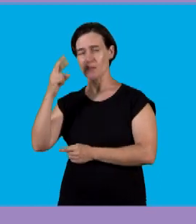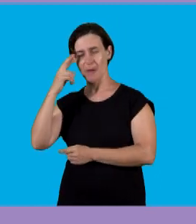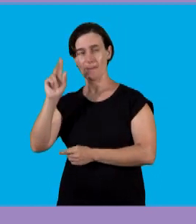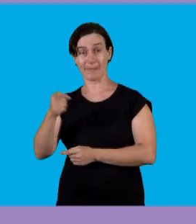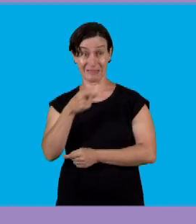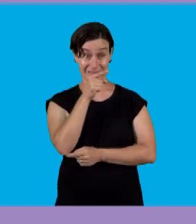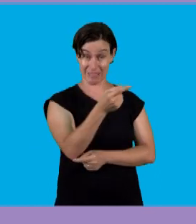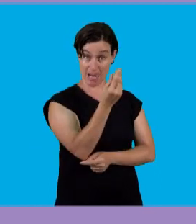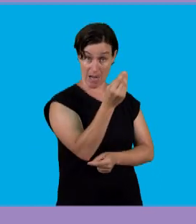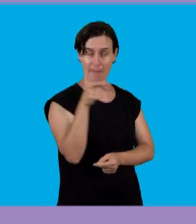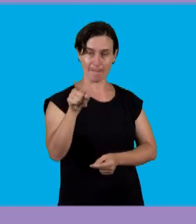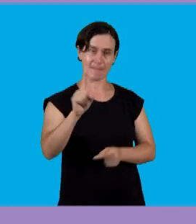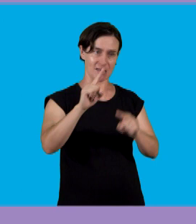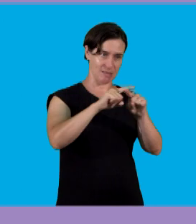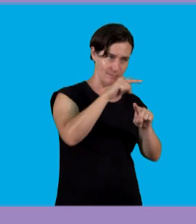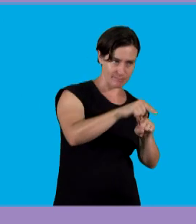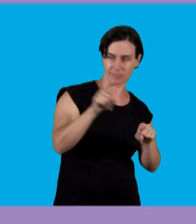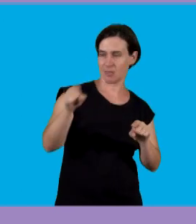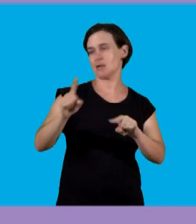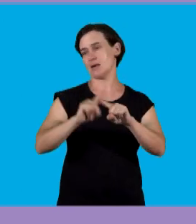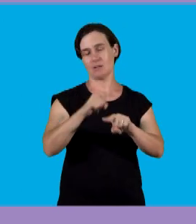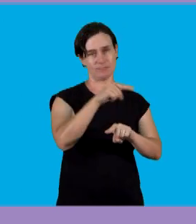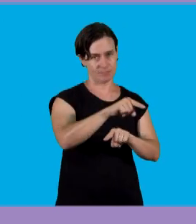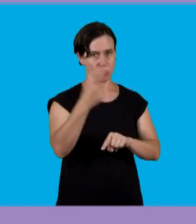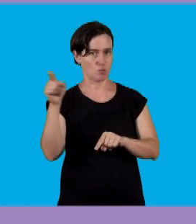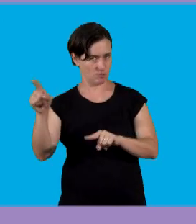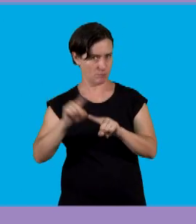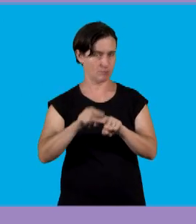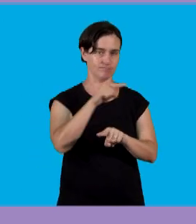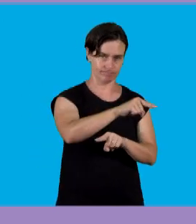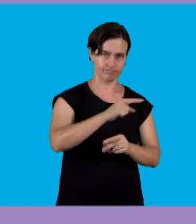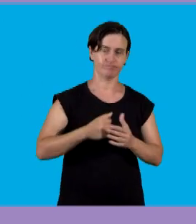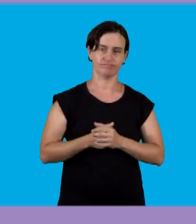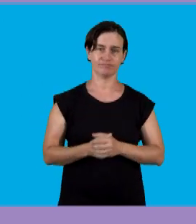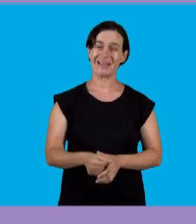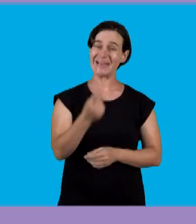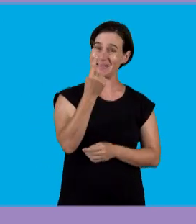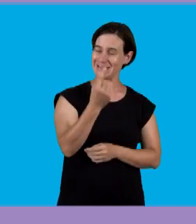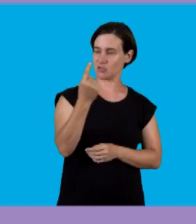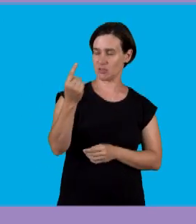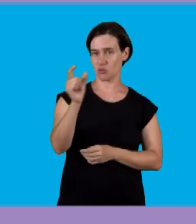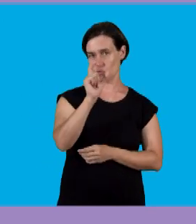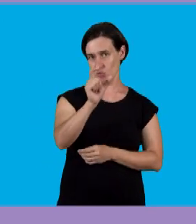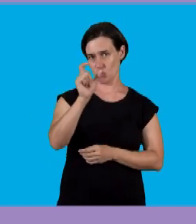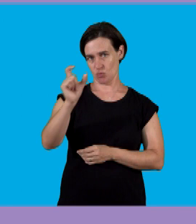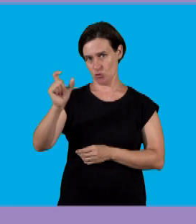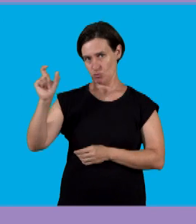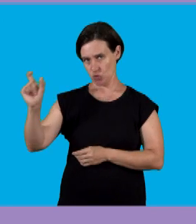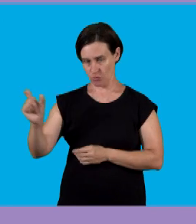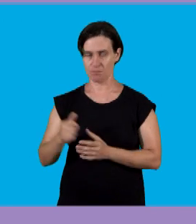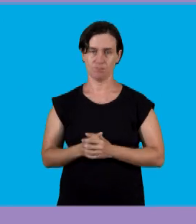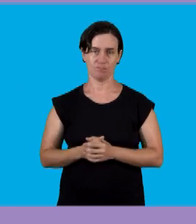must multiply with either the integer or that monomial, each term of